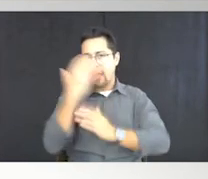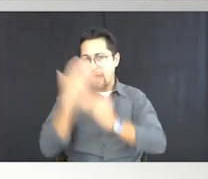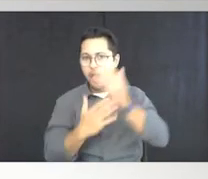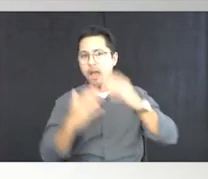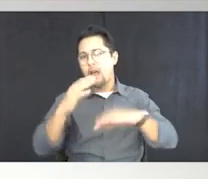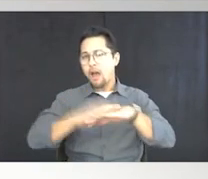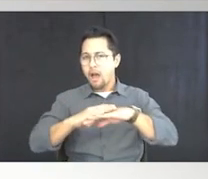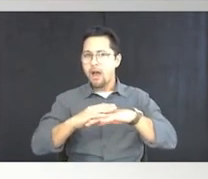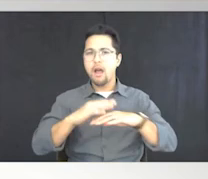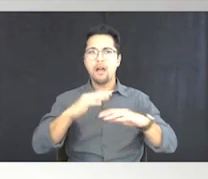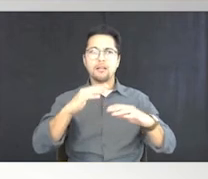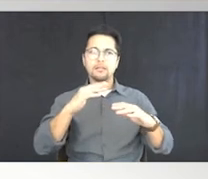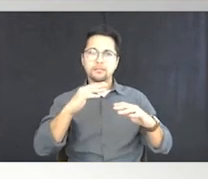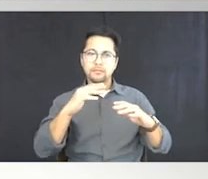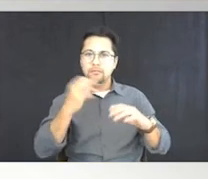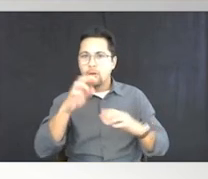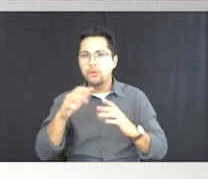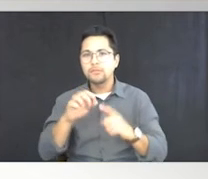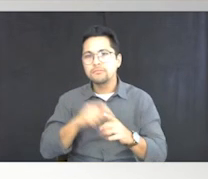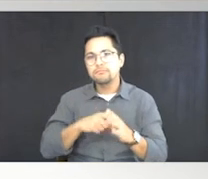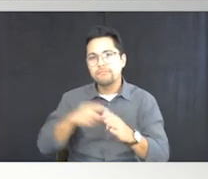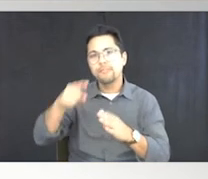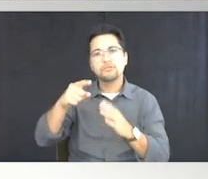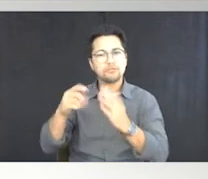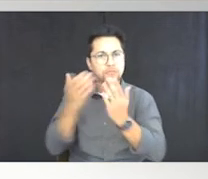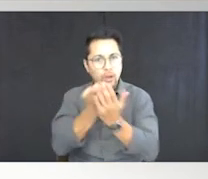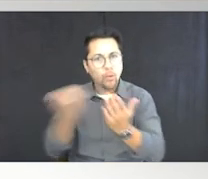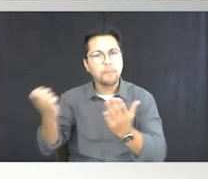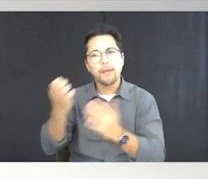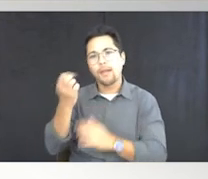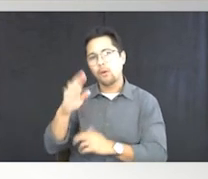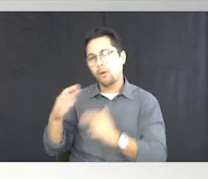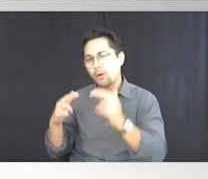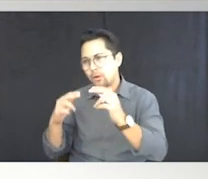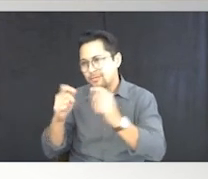component or specialized equipment or facilities.